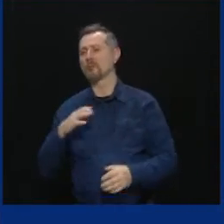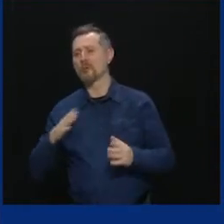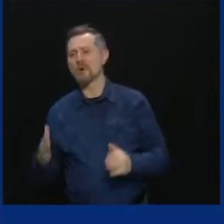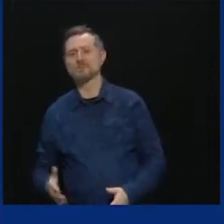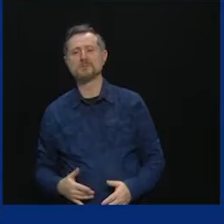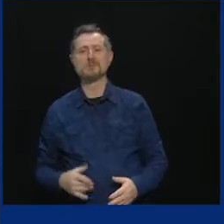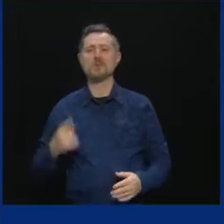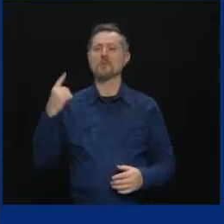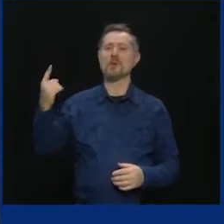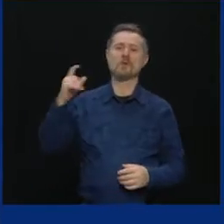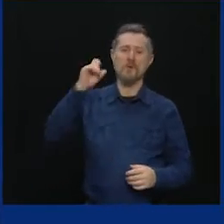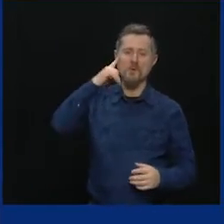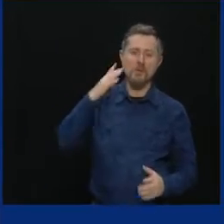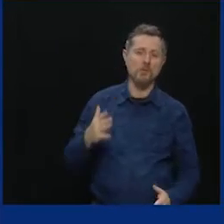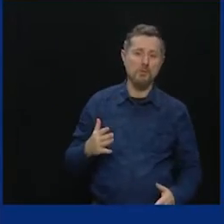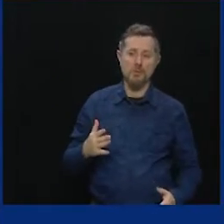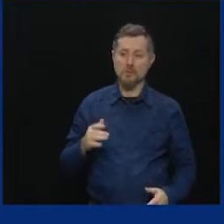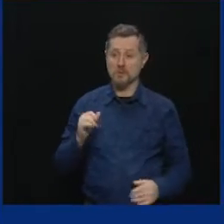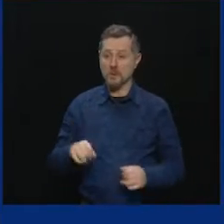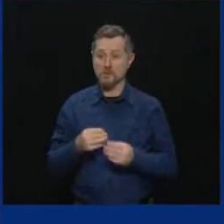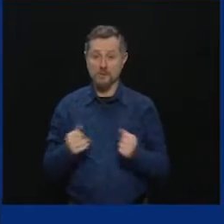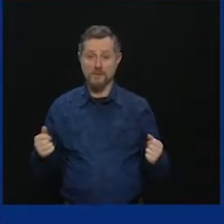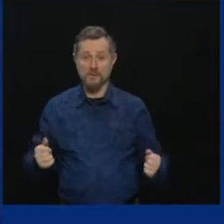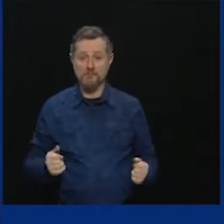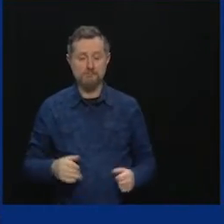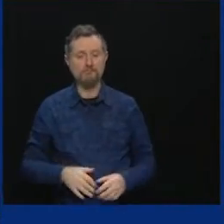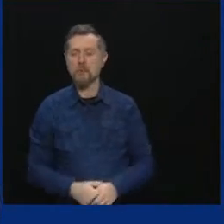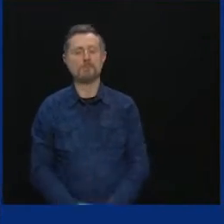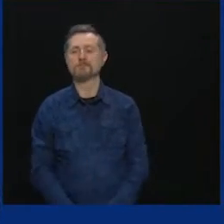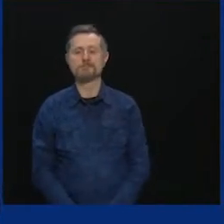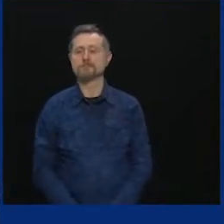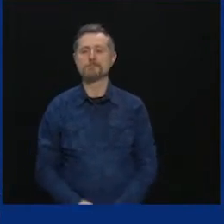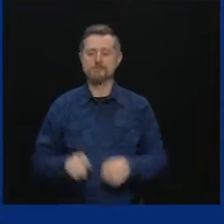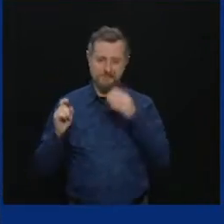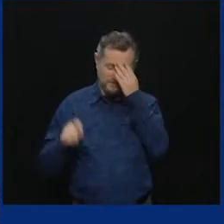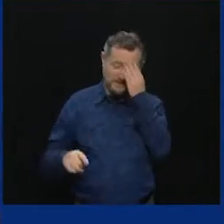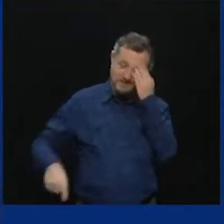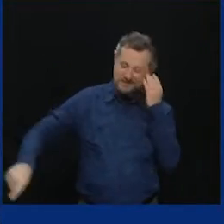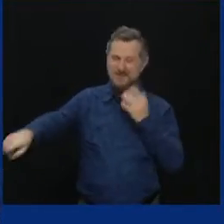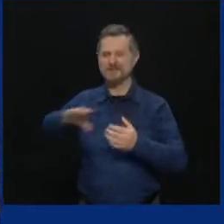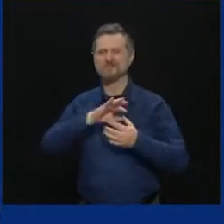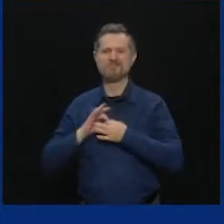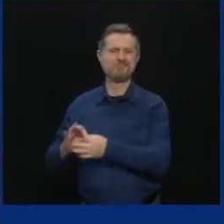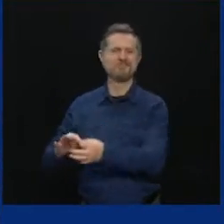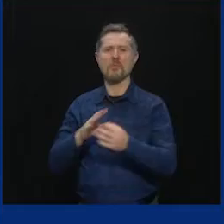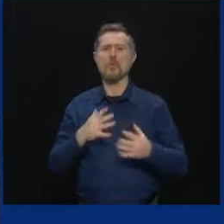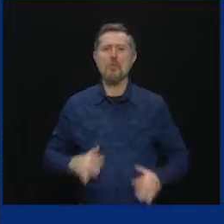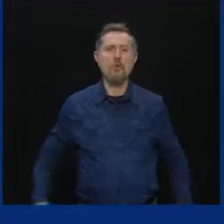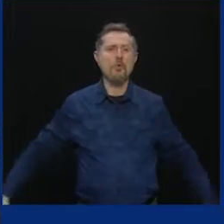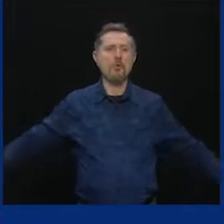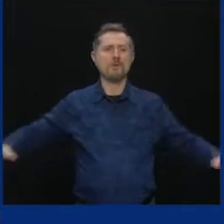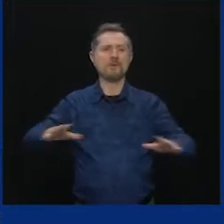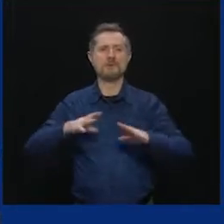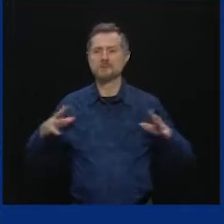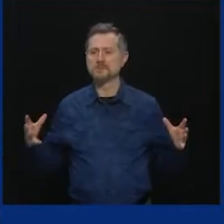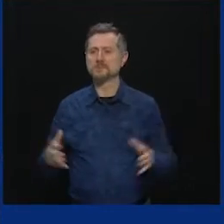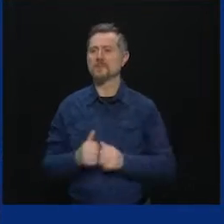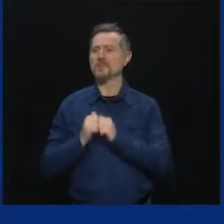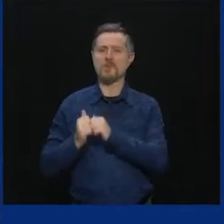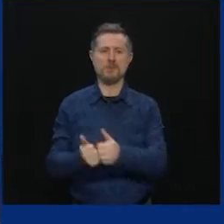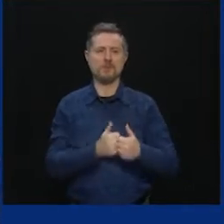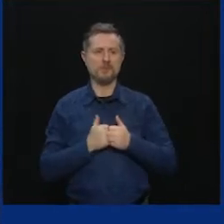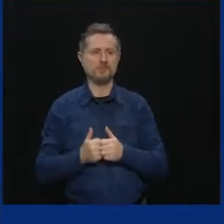or governor that can solve this crisis alone. It has to be all of us working in